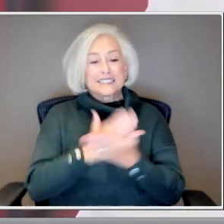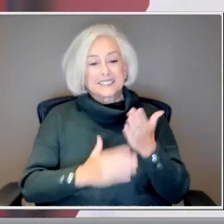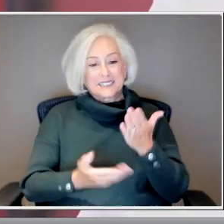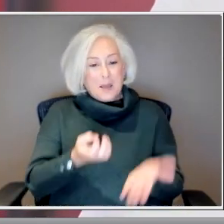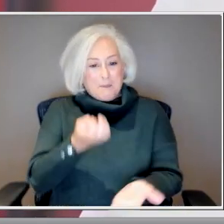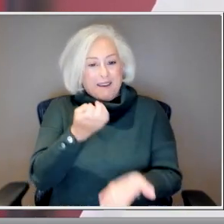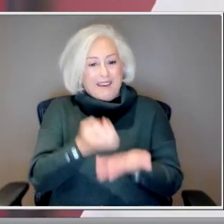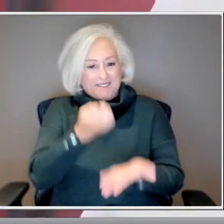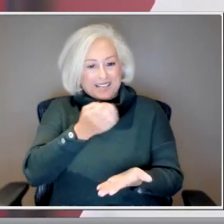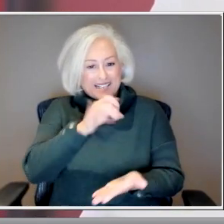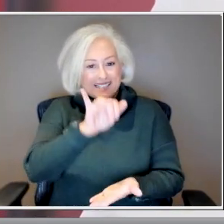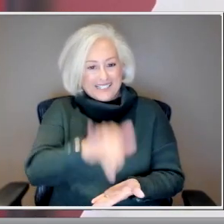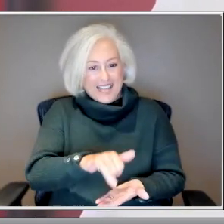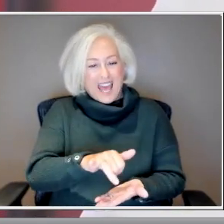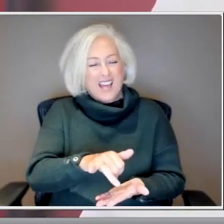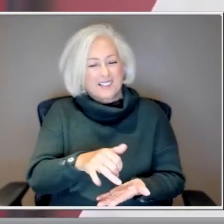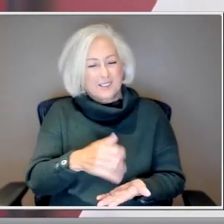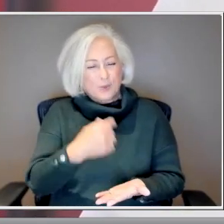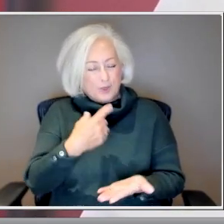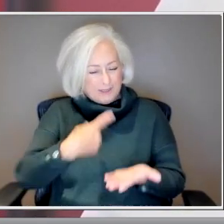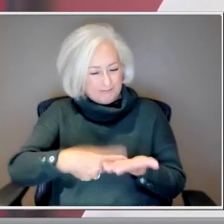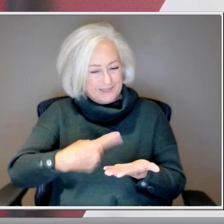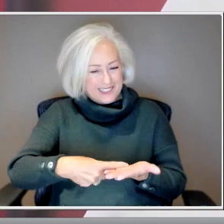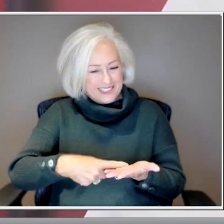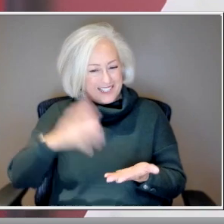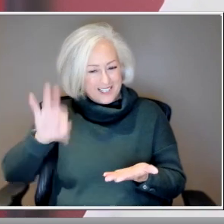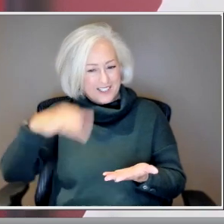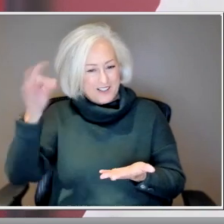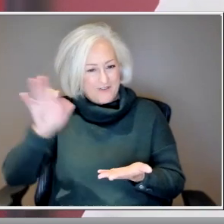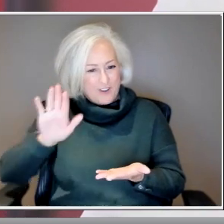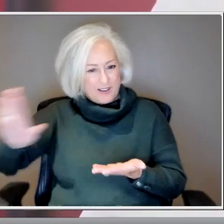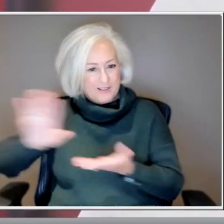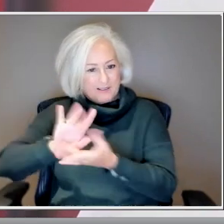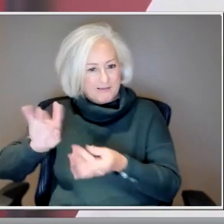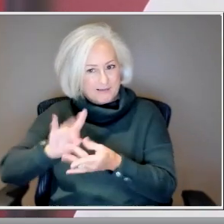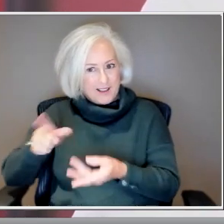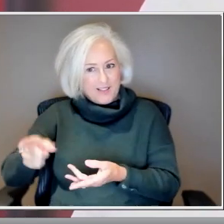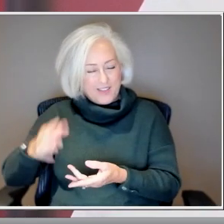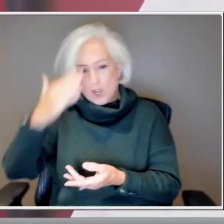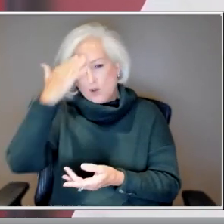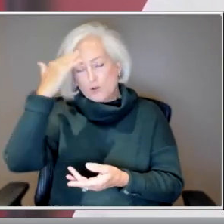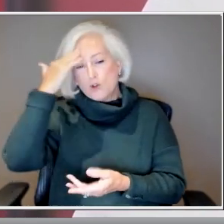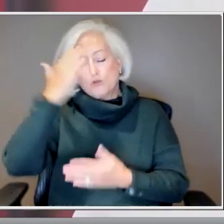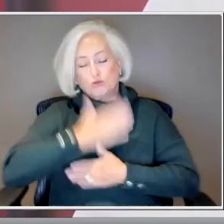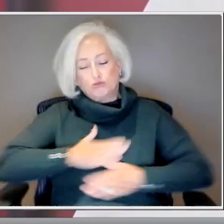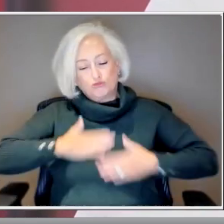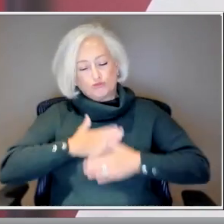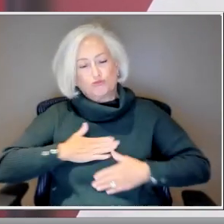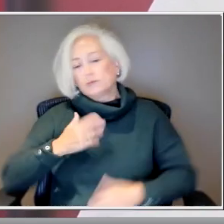French paradox, where they are, French are known to enjoy their wine, and there are